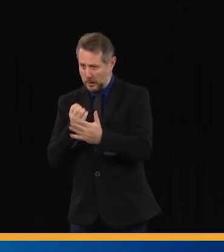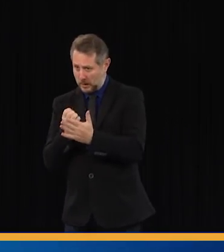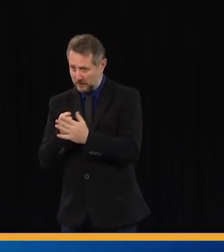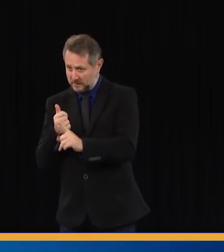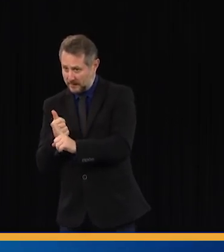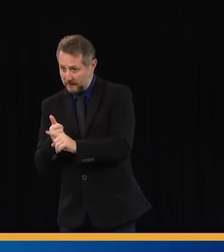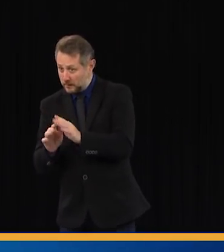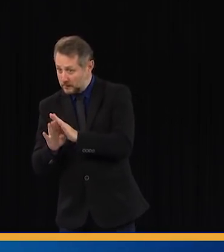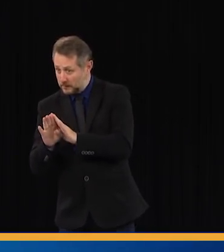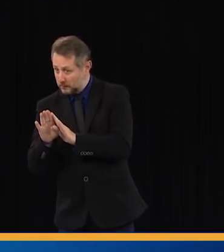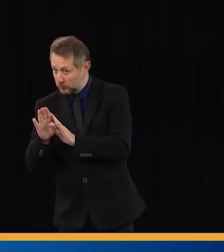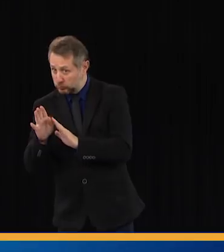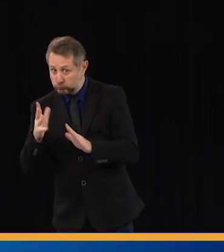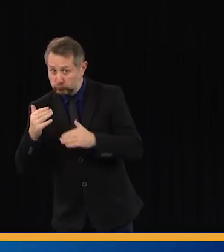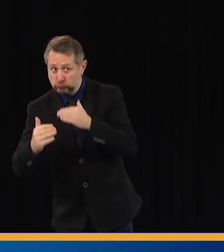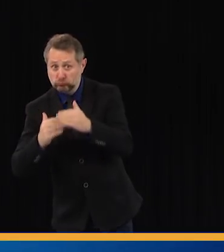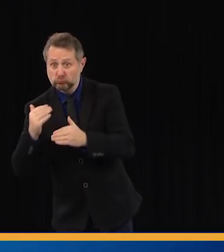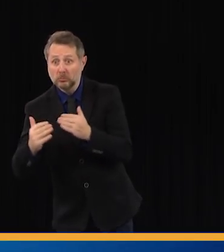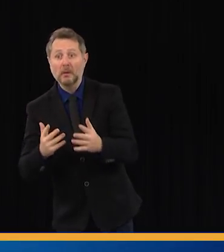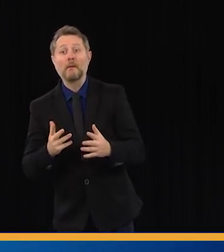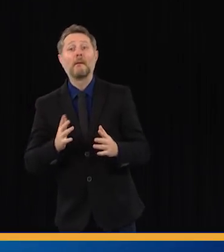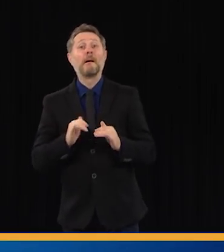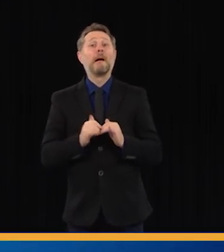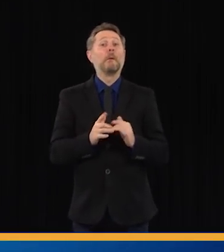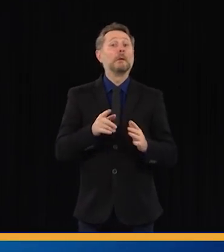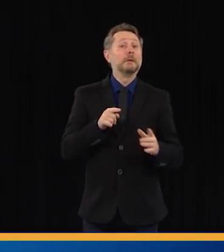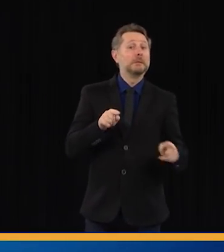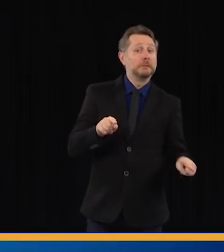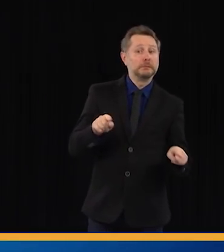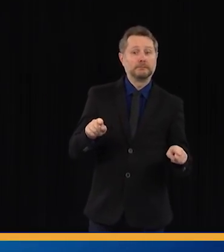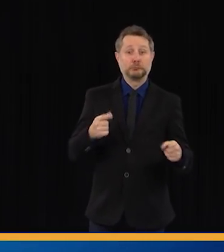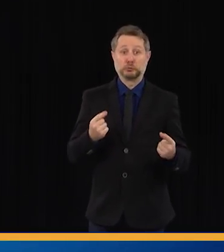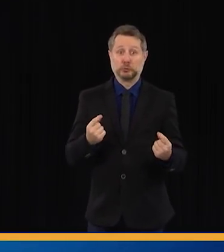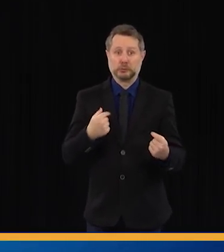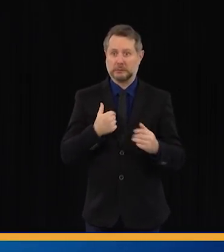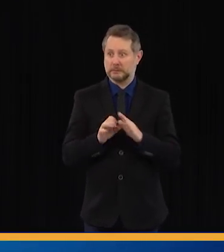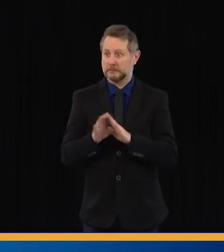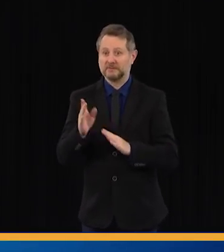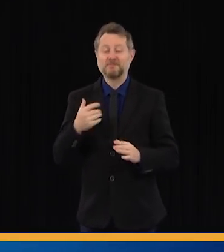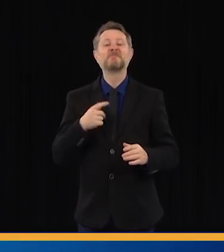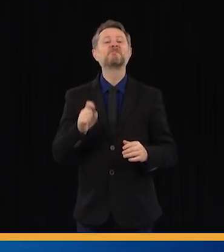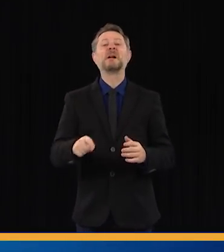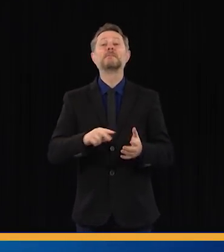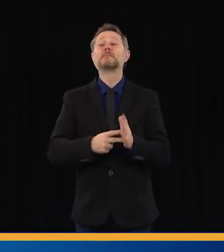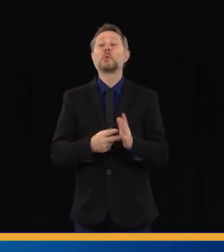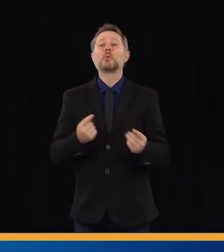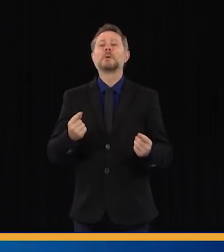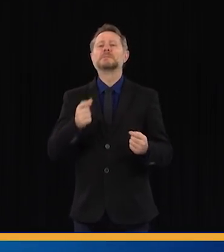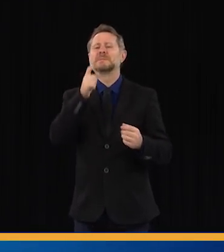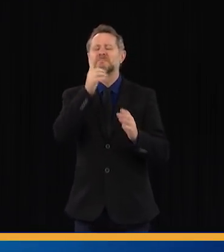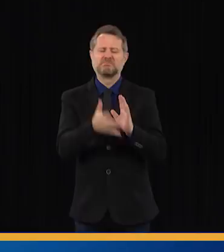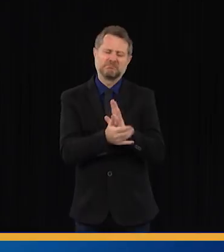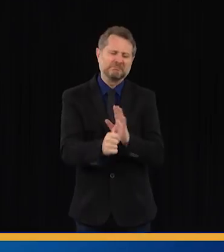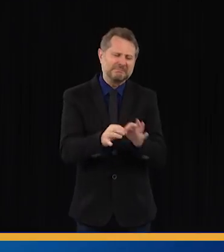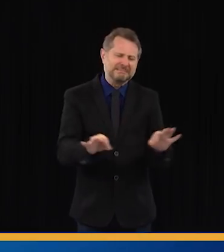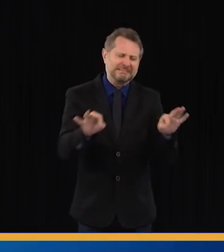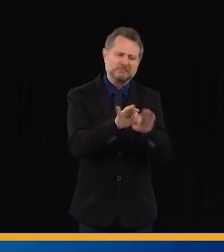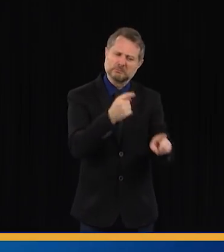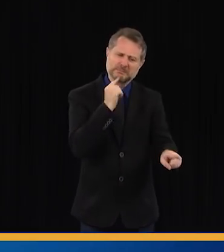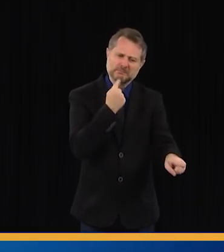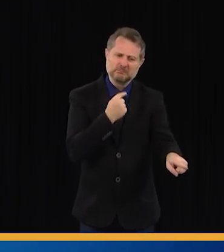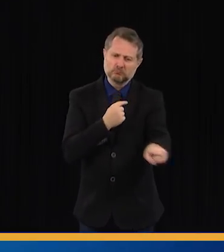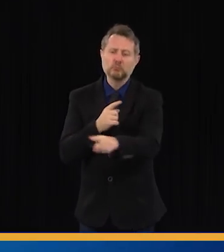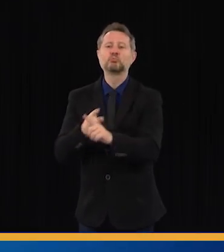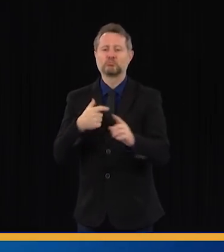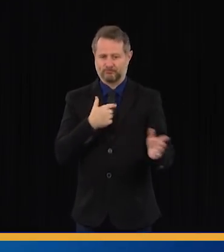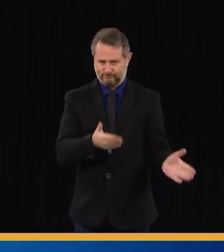That will happen essentially through a recalibration of what are essential workers. Remember, we never turned off